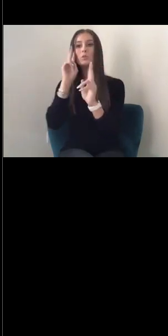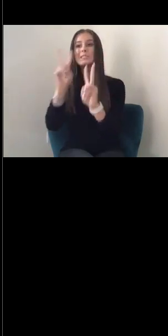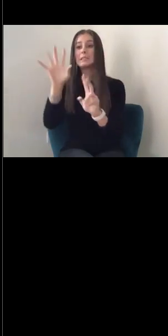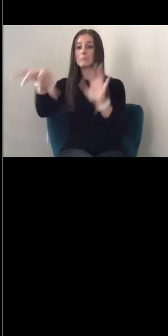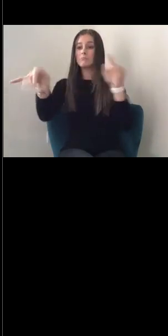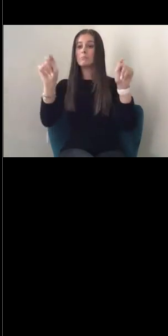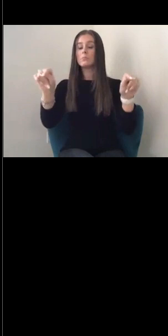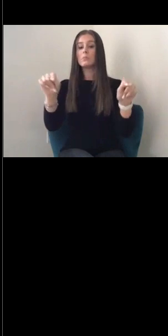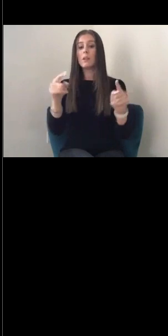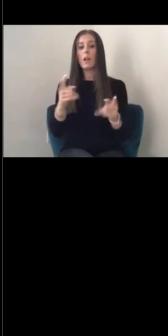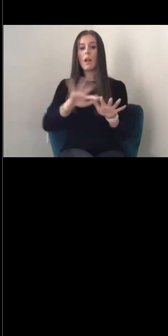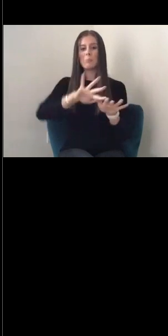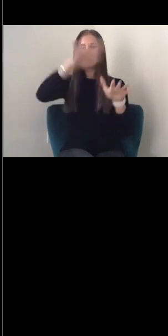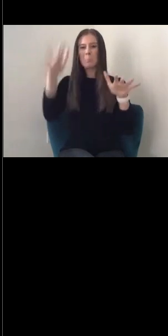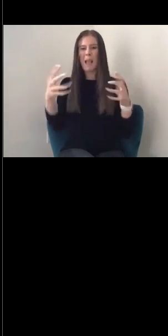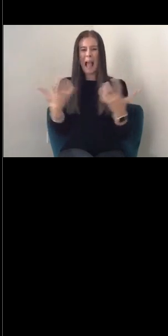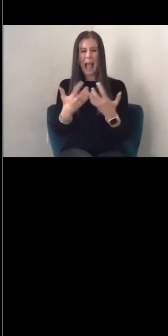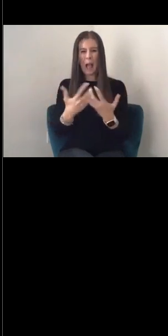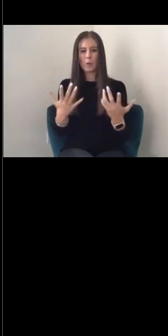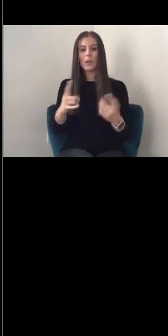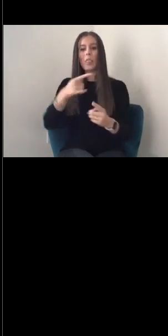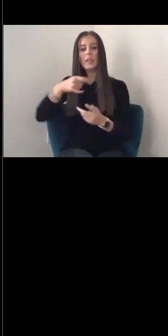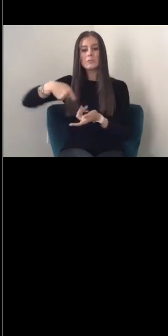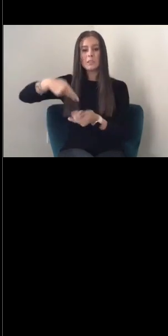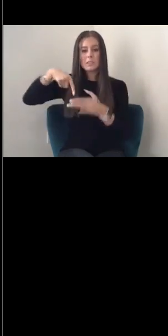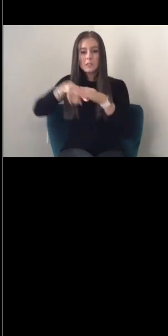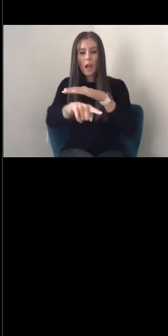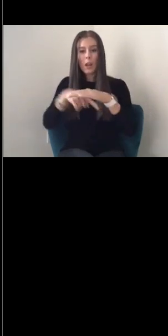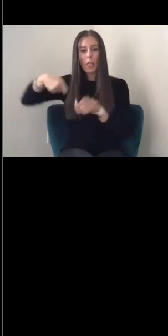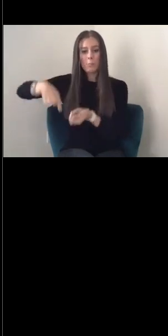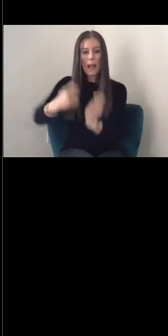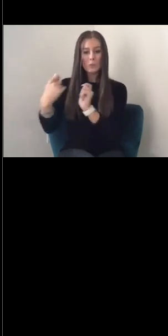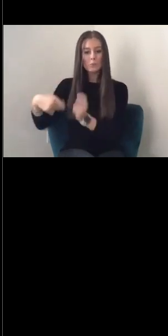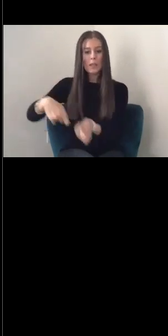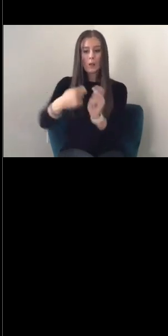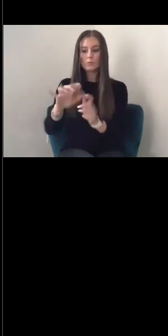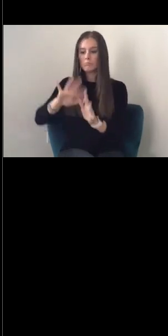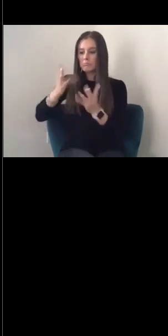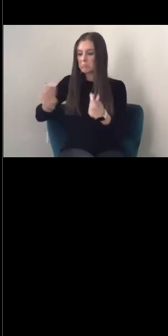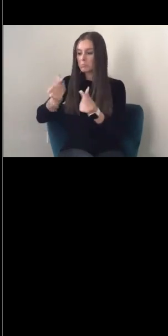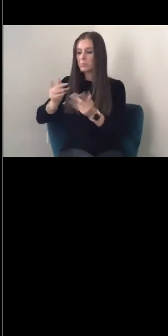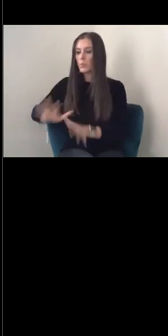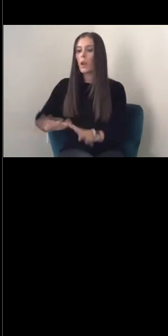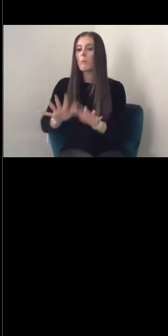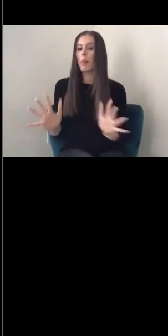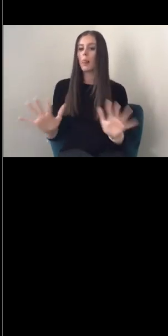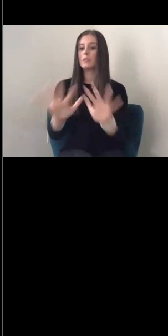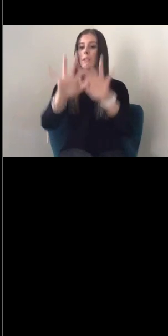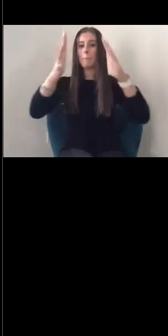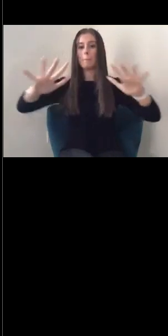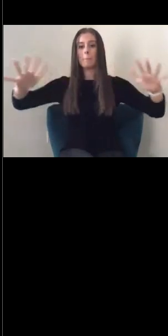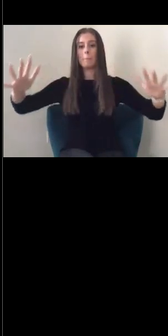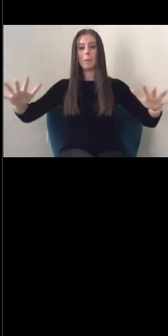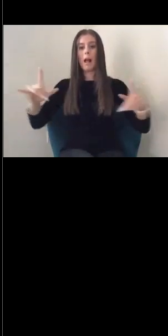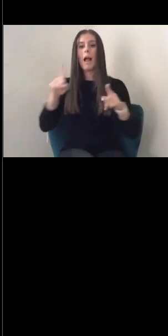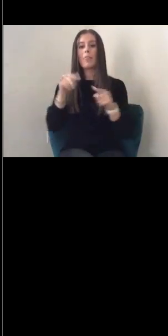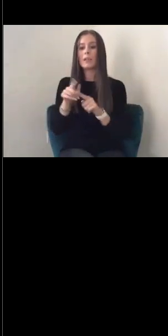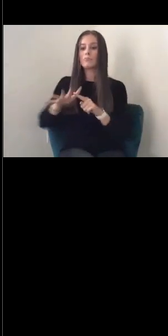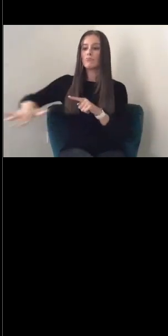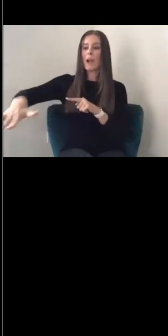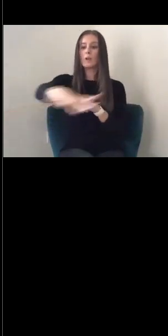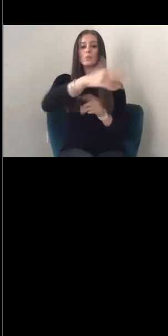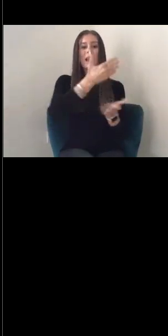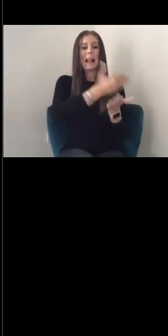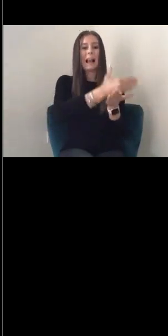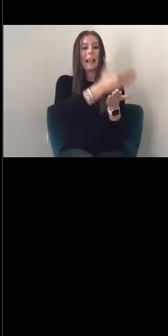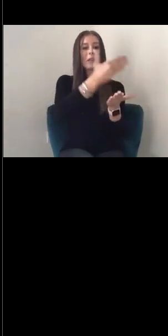will be created using excavated material from the tunnel, and the surrounding area will be restored for agricultural purposes, which is in keeping with the